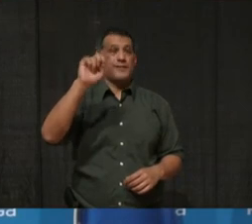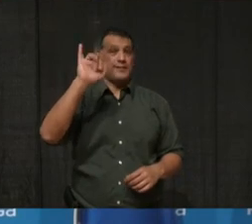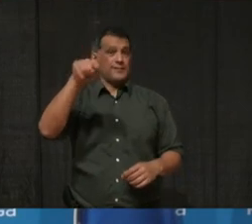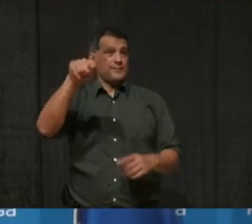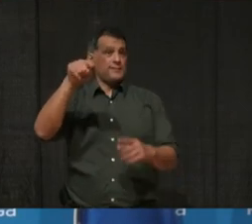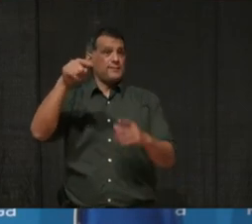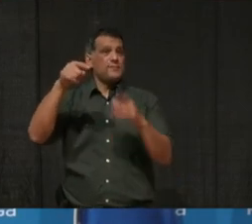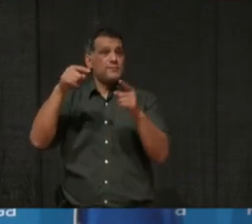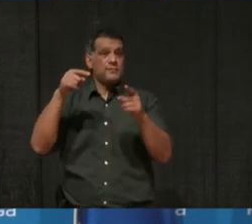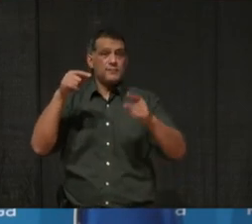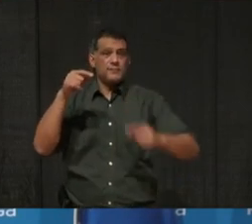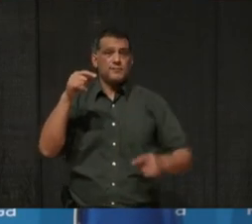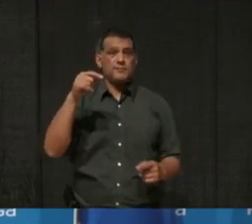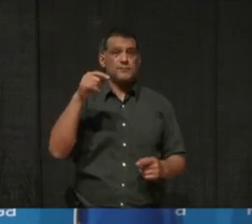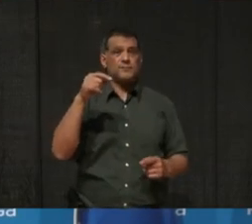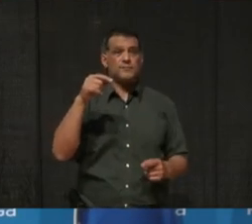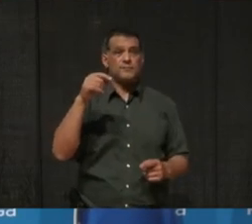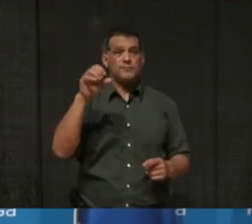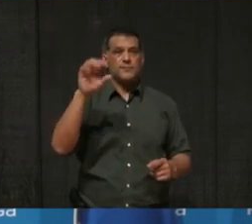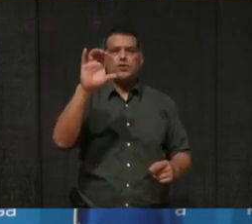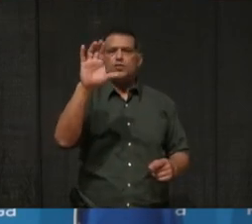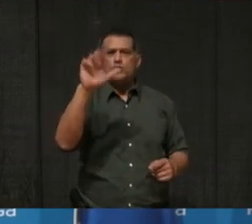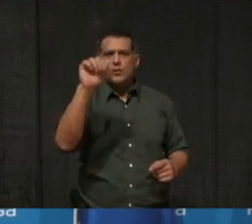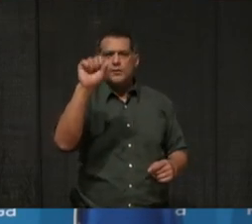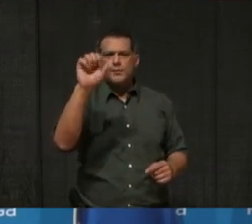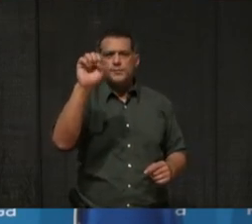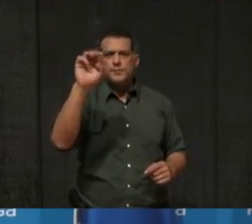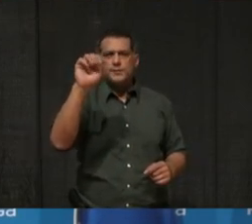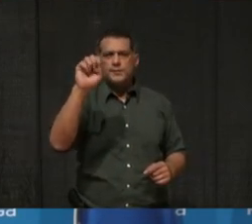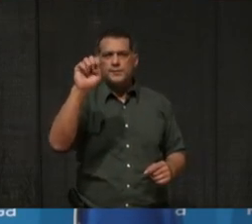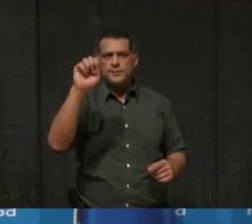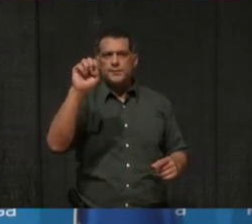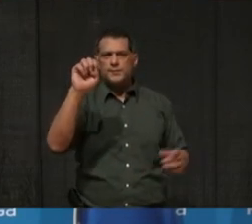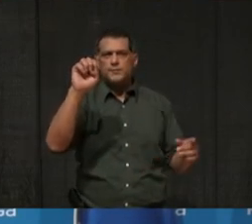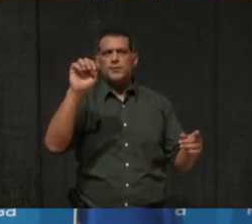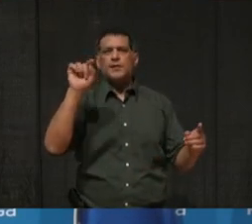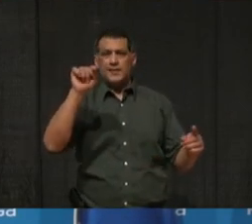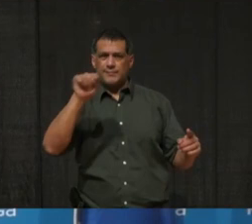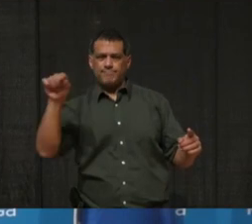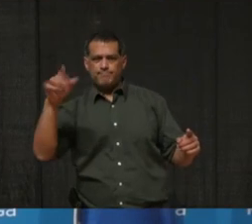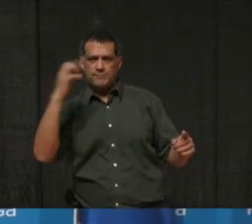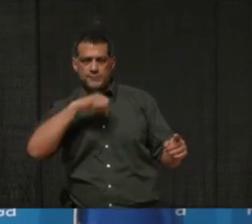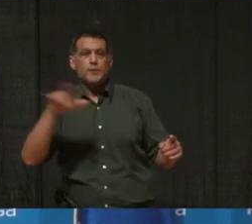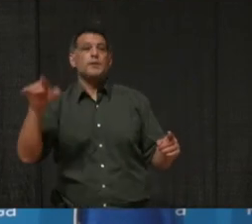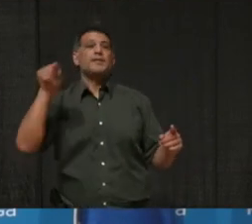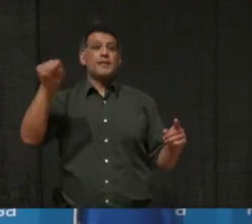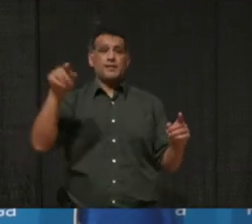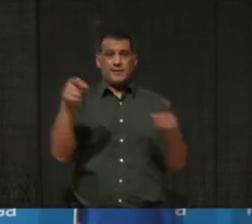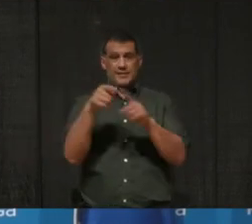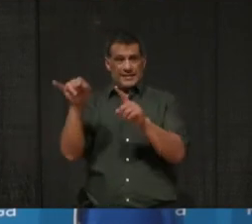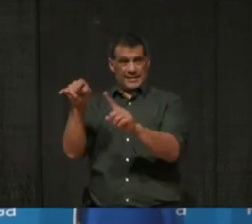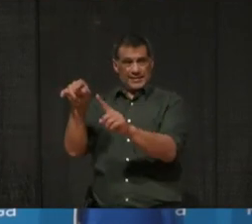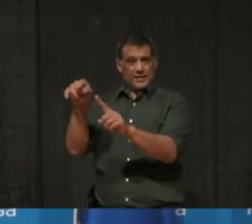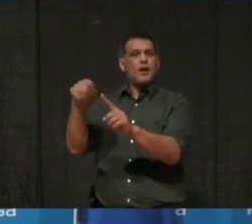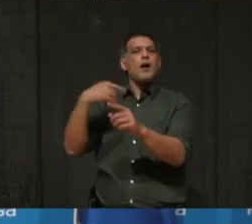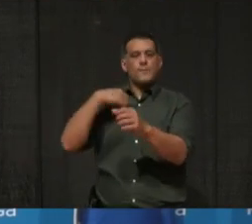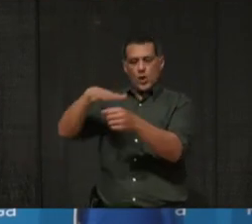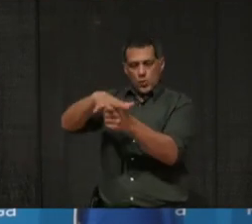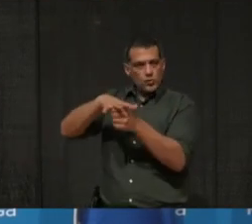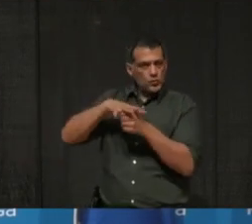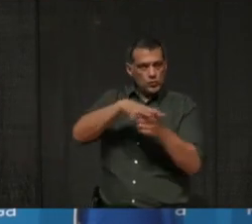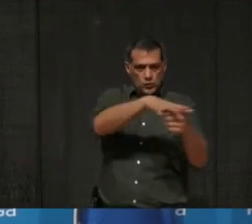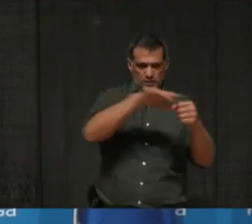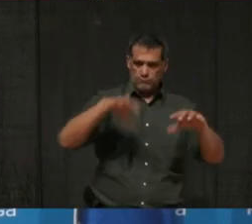you recall, some discussion about registration for those, and we hope that those will registration will be allowed locally so that we can give